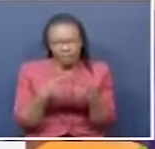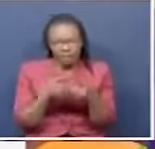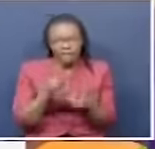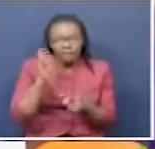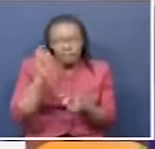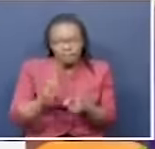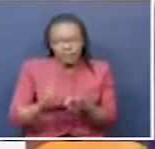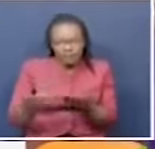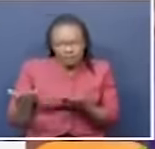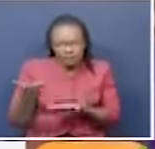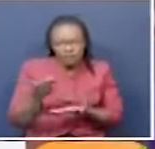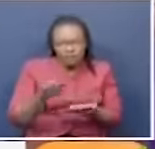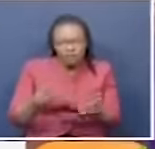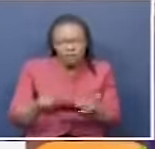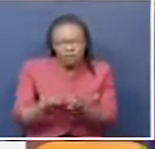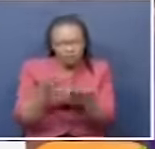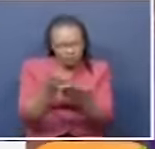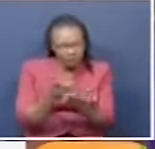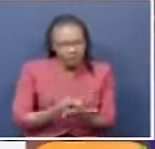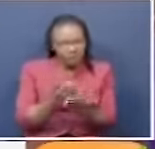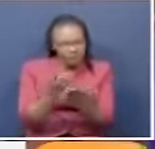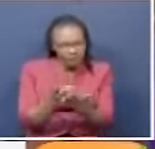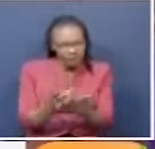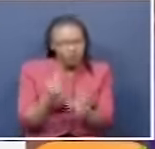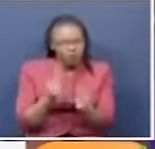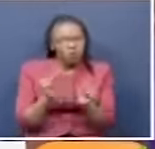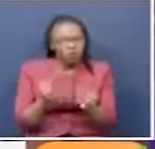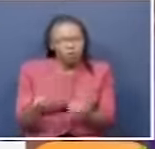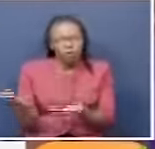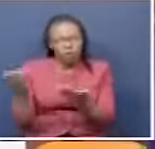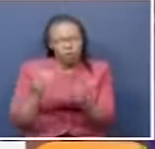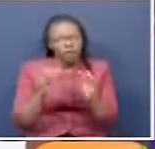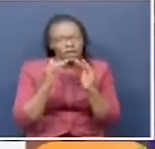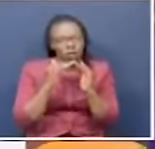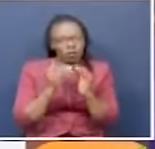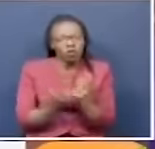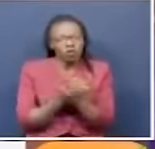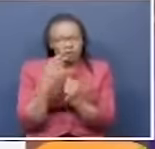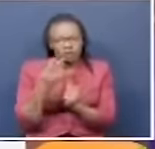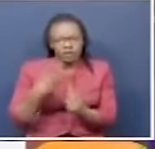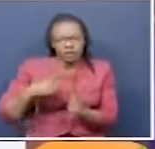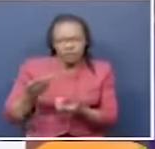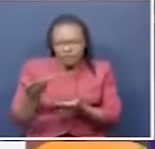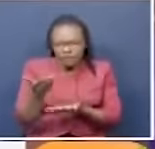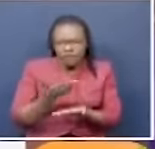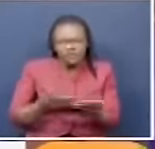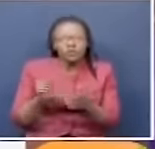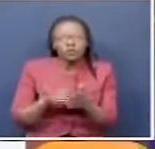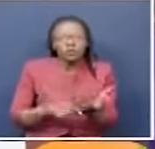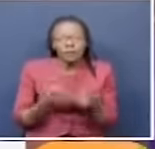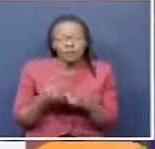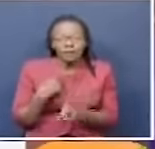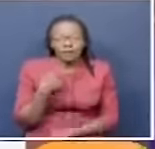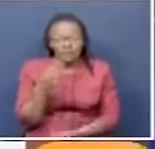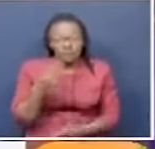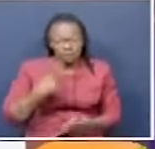be negotiations and a discussion ambayo itatuleta sawa sawa ili tuone what are we discussing. Lakini mimi nawaambia,